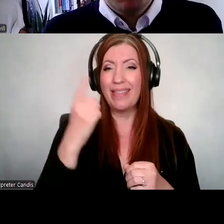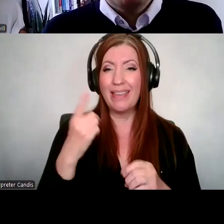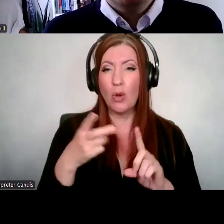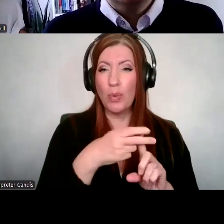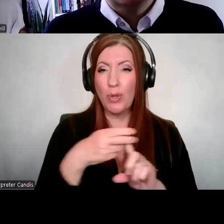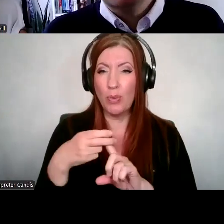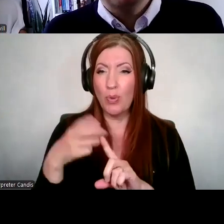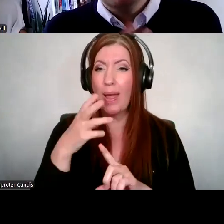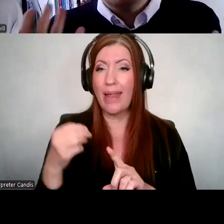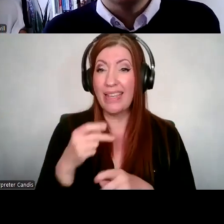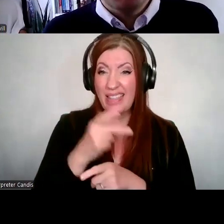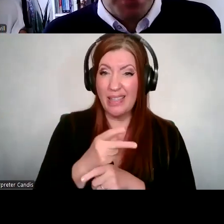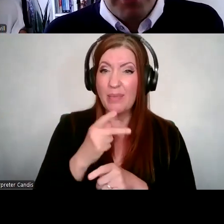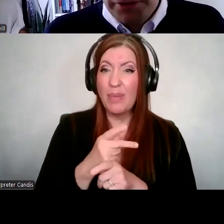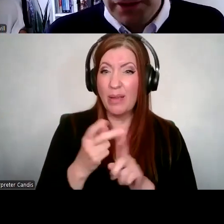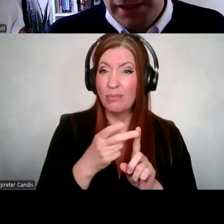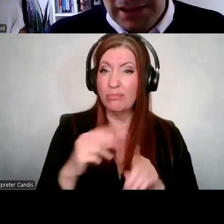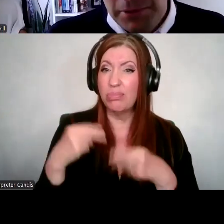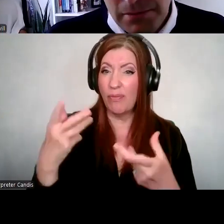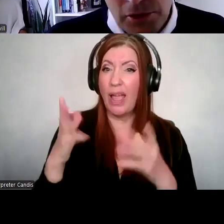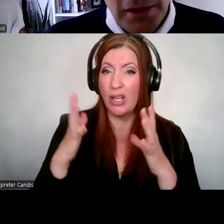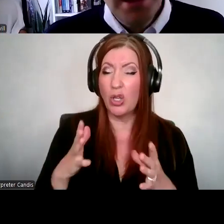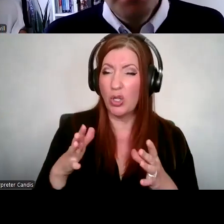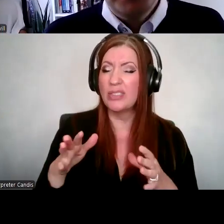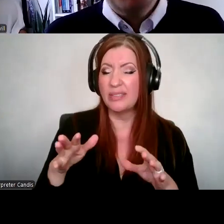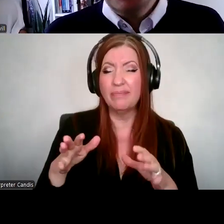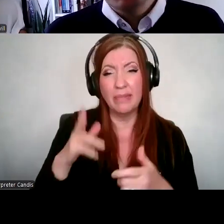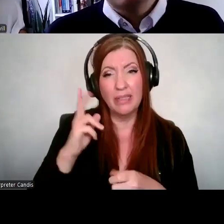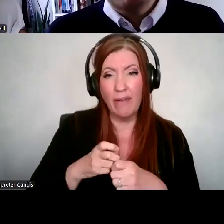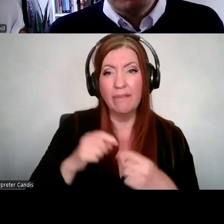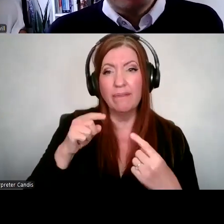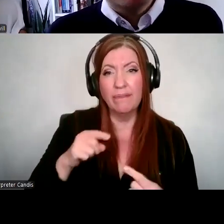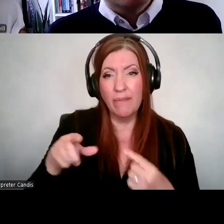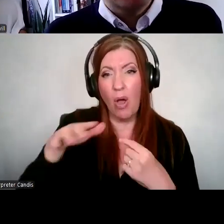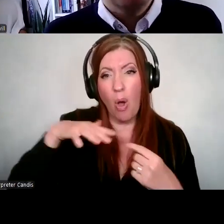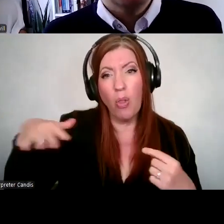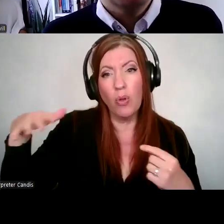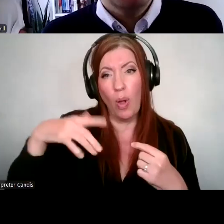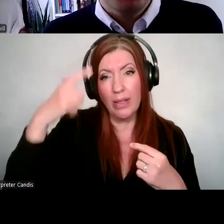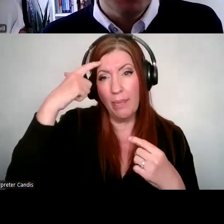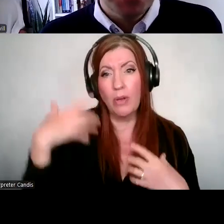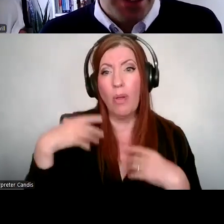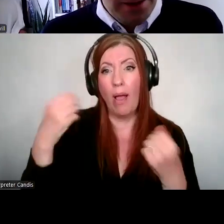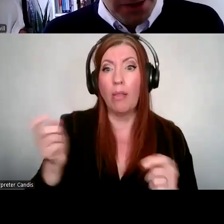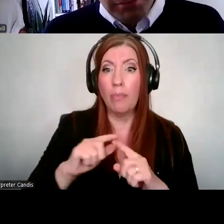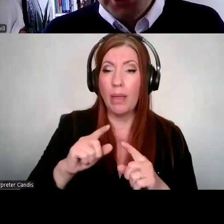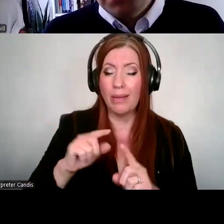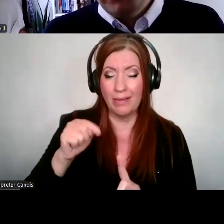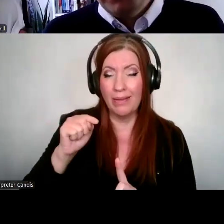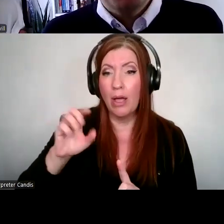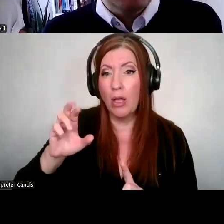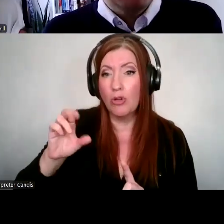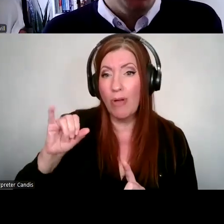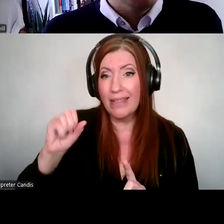and retaining providers is difficult across the behavioral healthcare landscape at the moment, but they were talking about it being particularly difficult in crisis care because